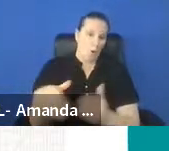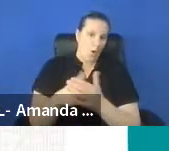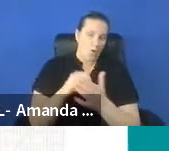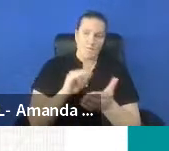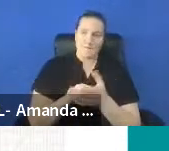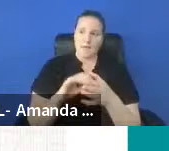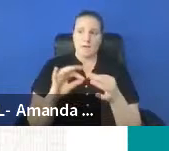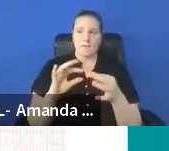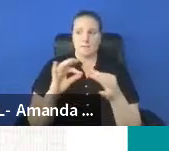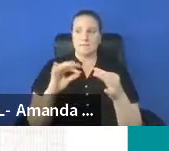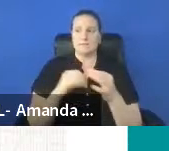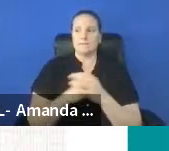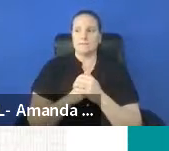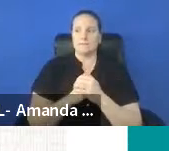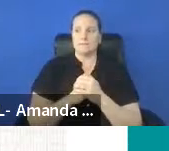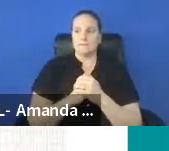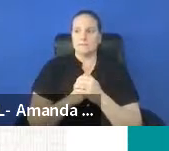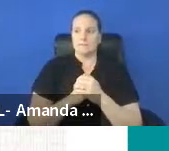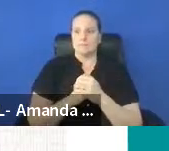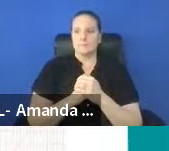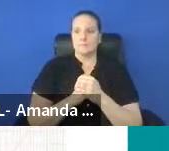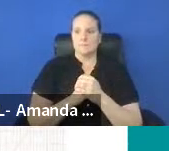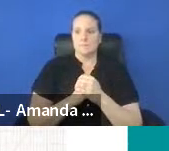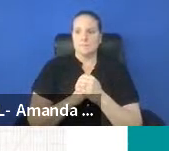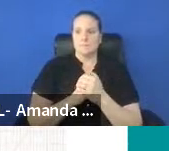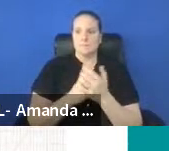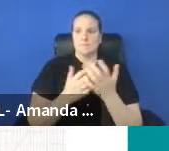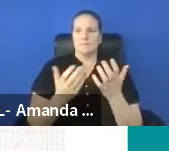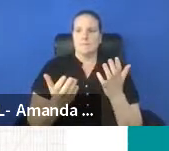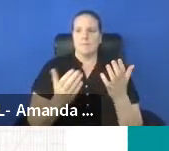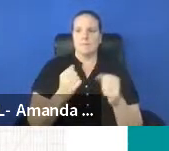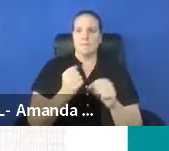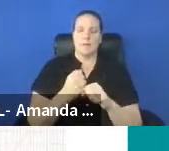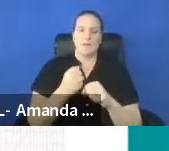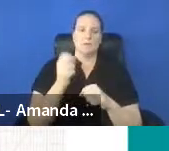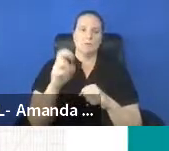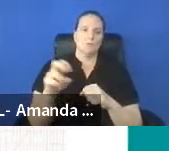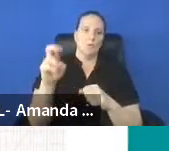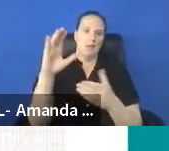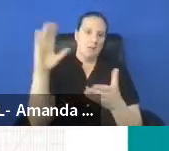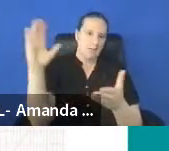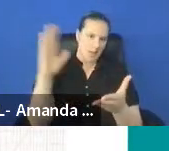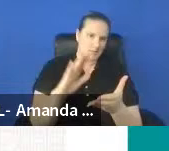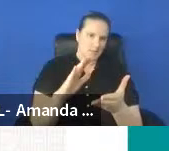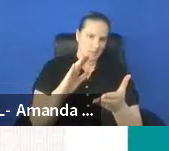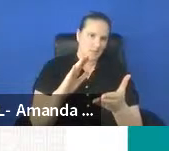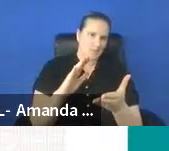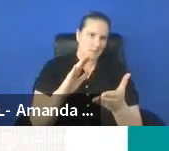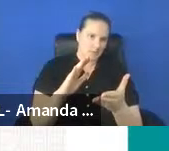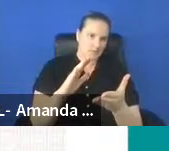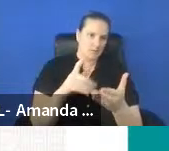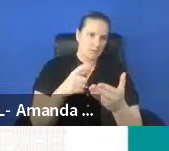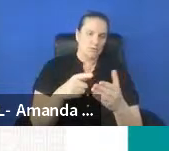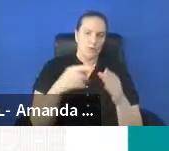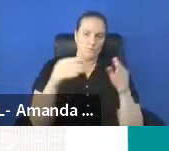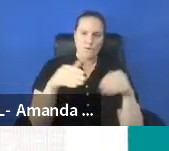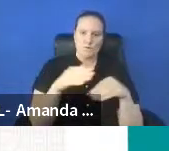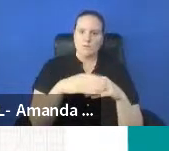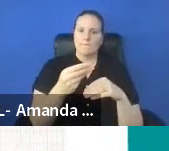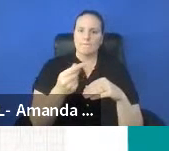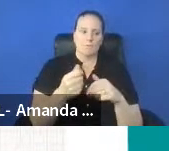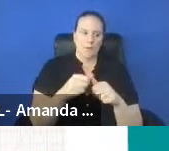comments and maybe making the tour less expansive to focus on a couple of areas